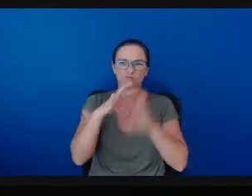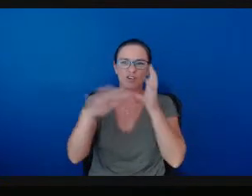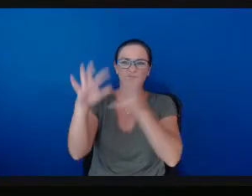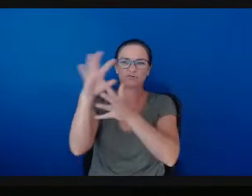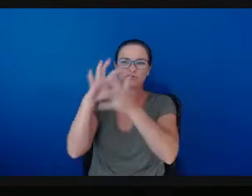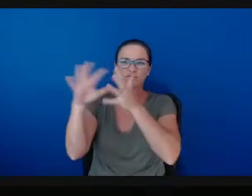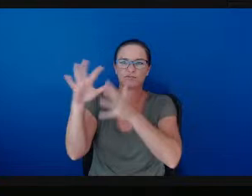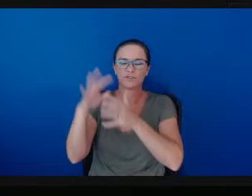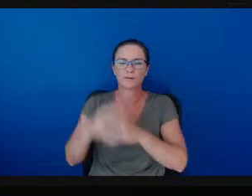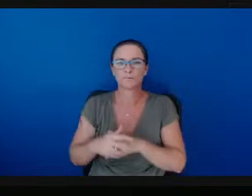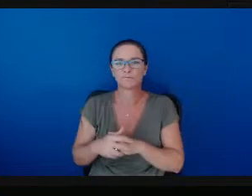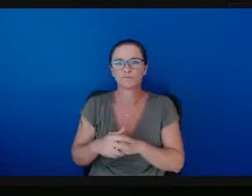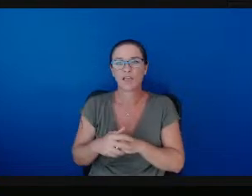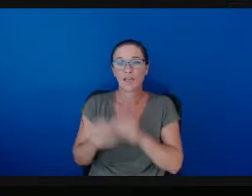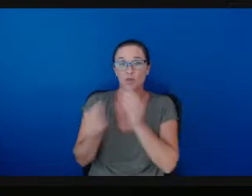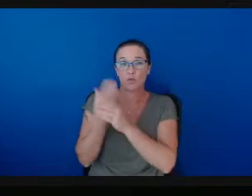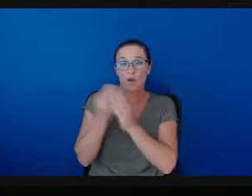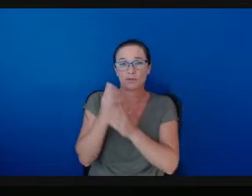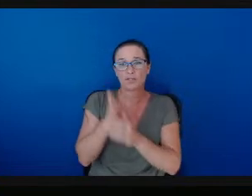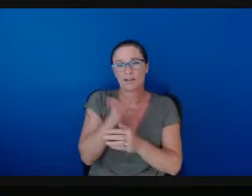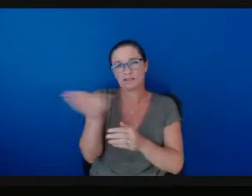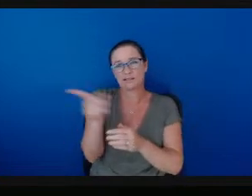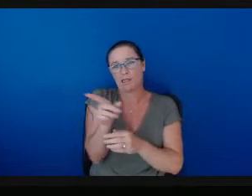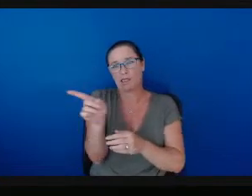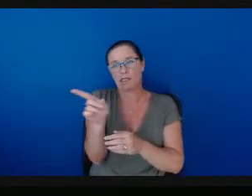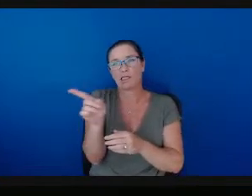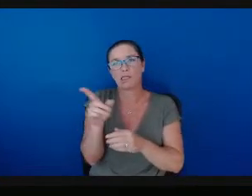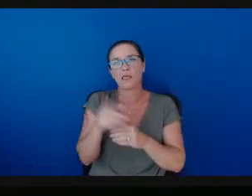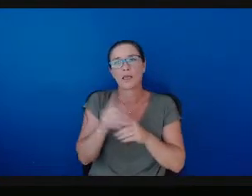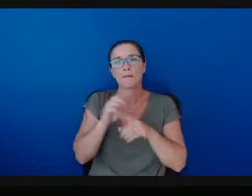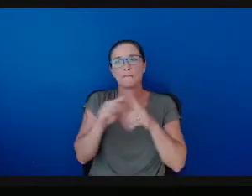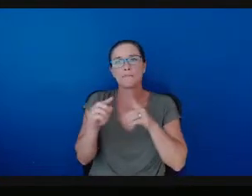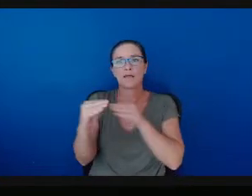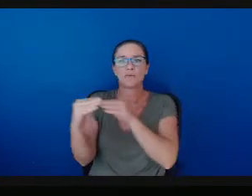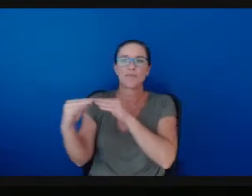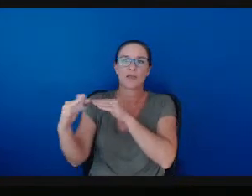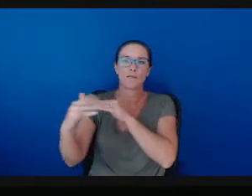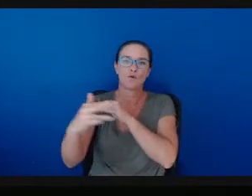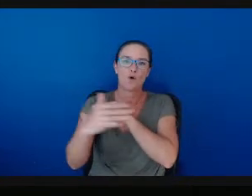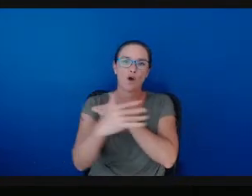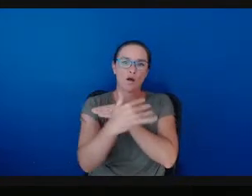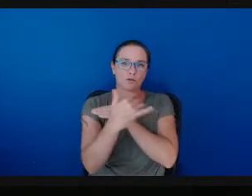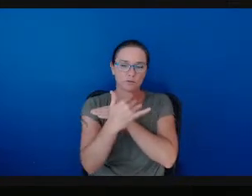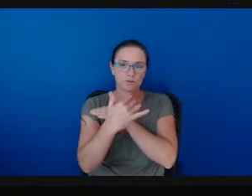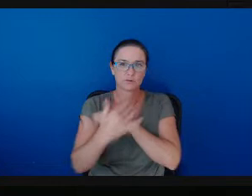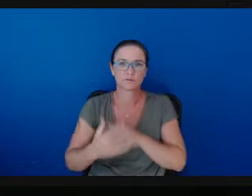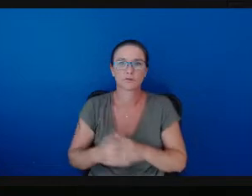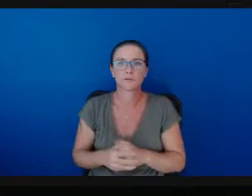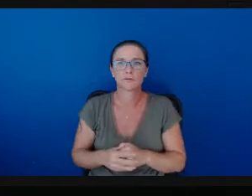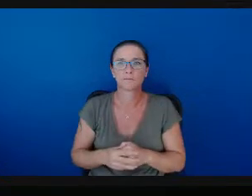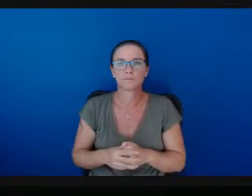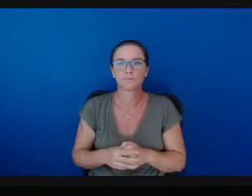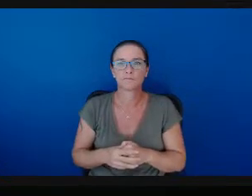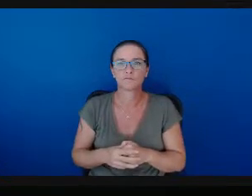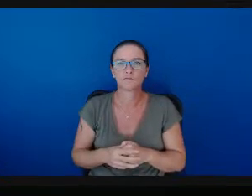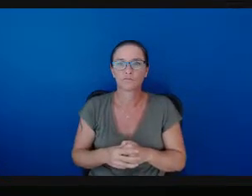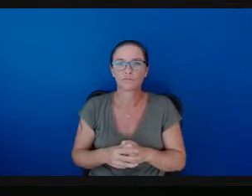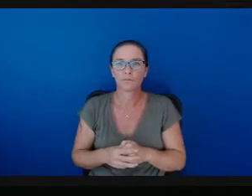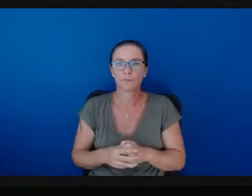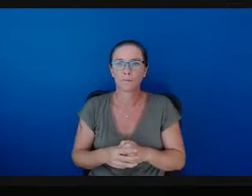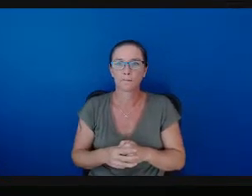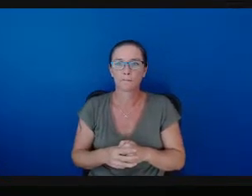but depending on these flows that are coming across the caldera floor, the crater floor, the inner crater floor